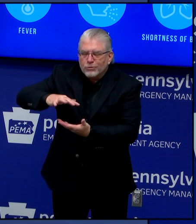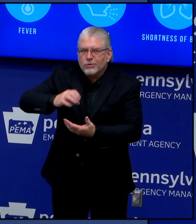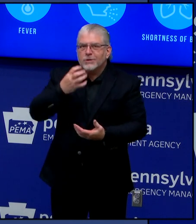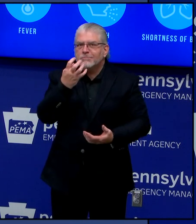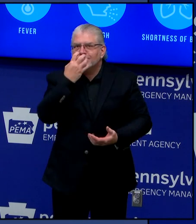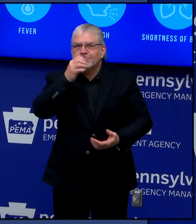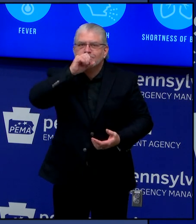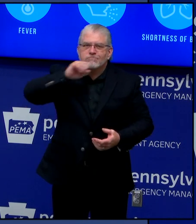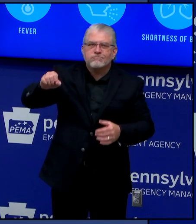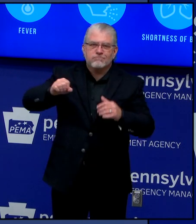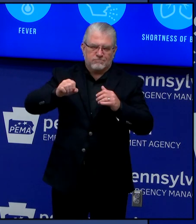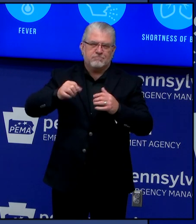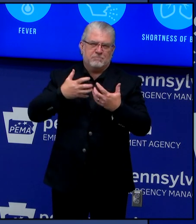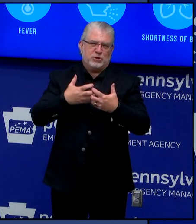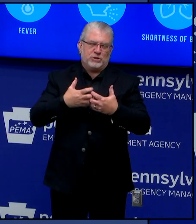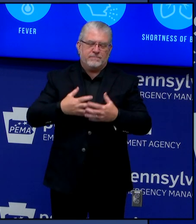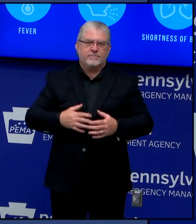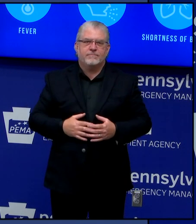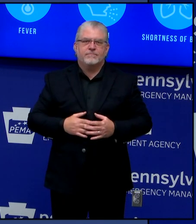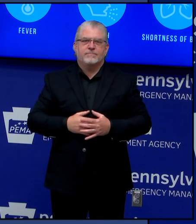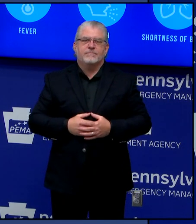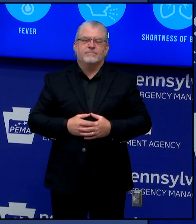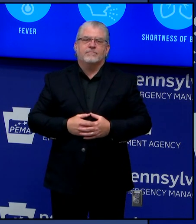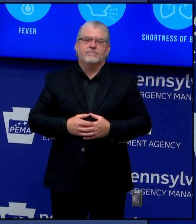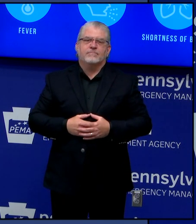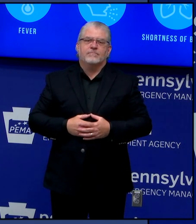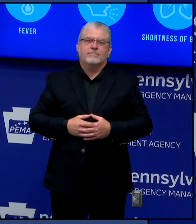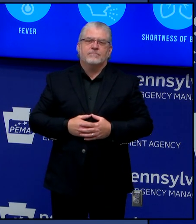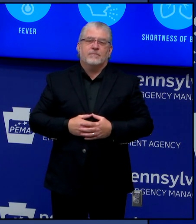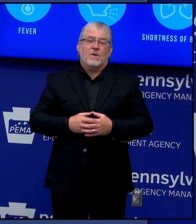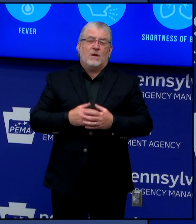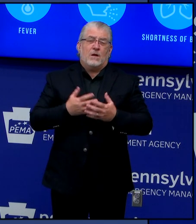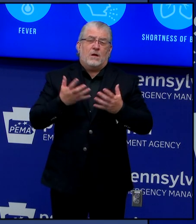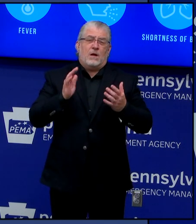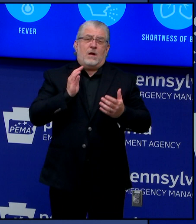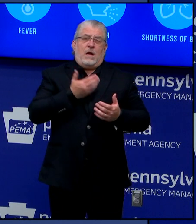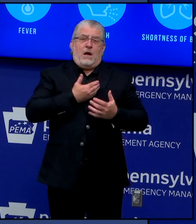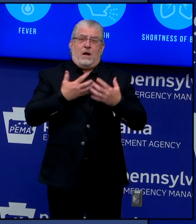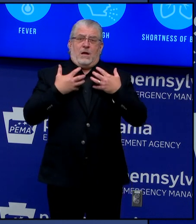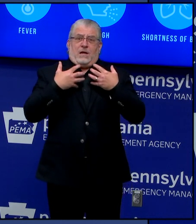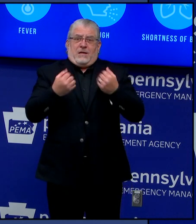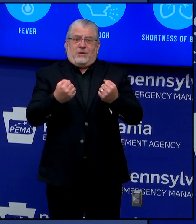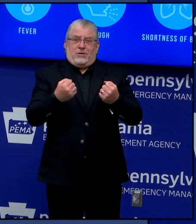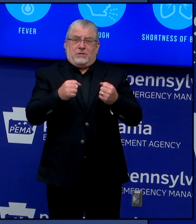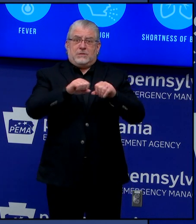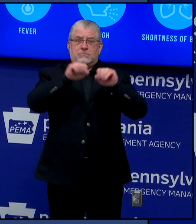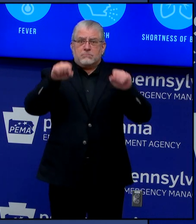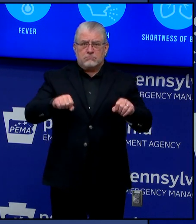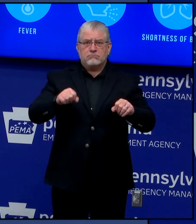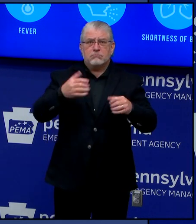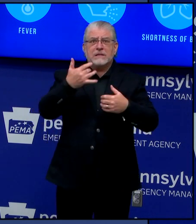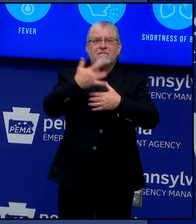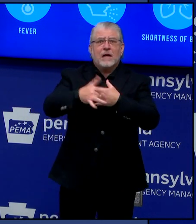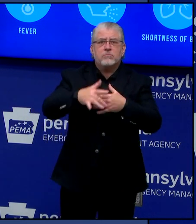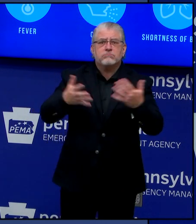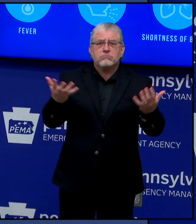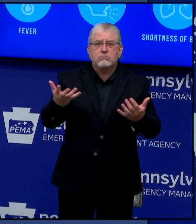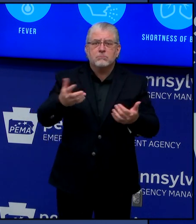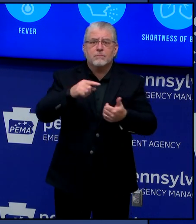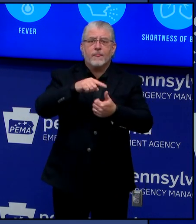ventilator or a breathing machine. Across our healthcare system, approximately 45% of hospital